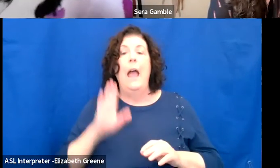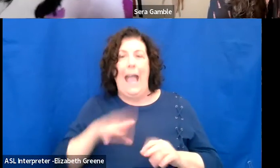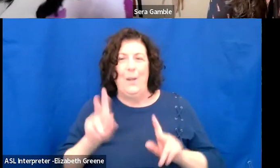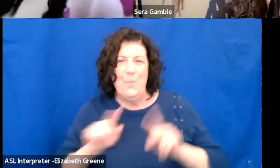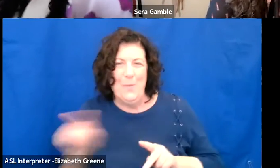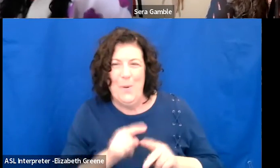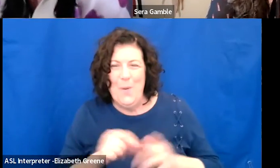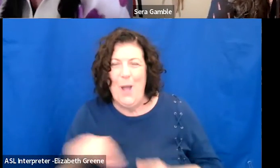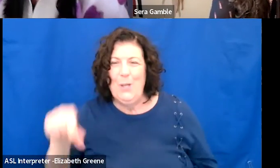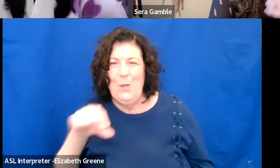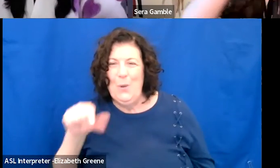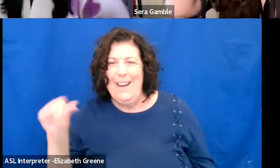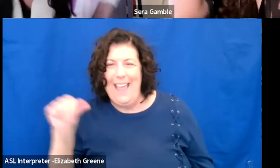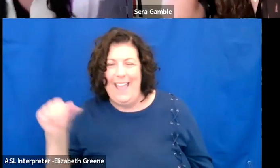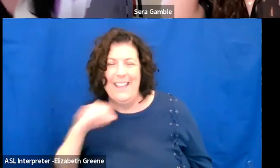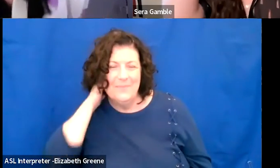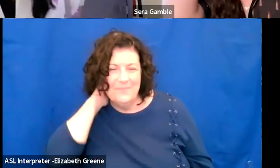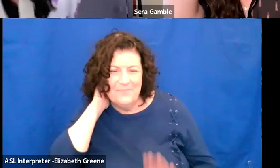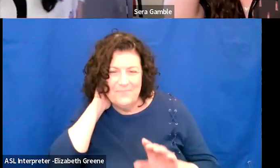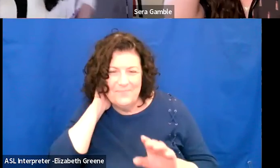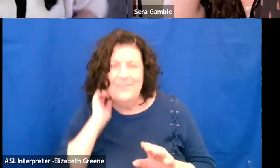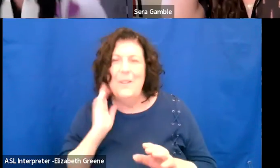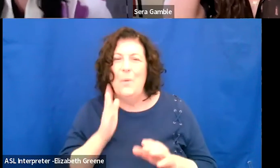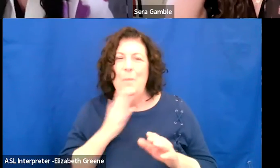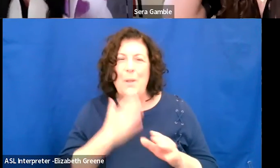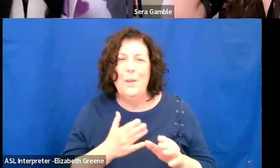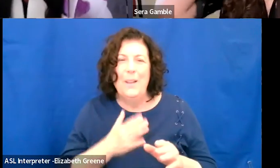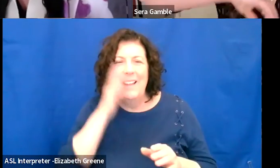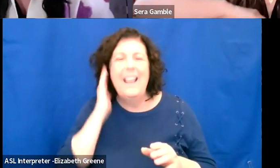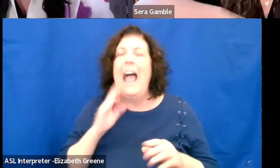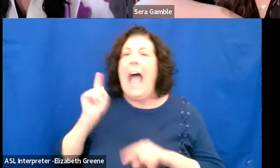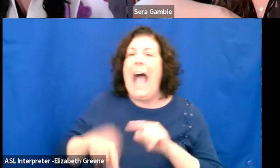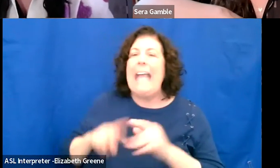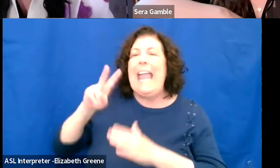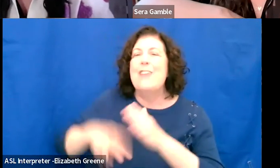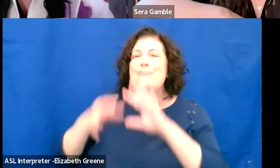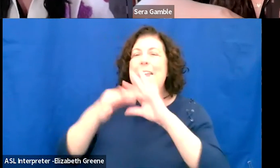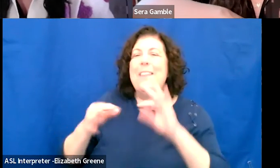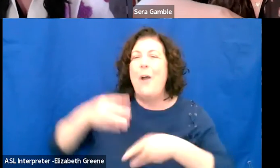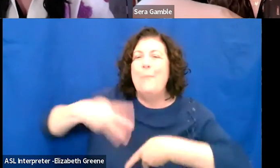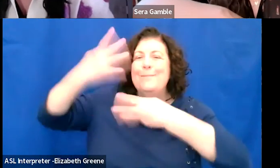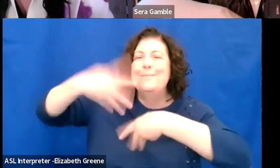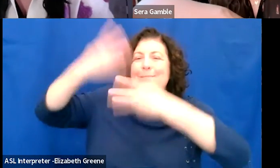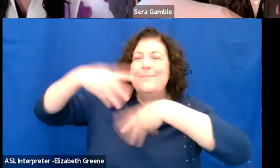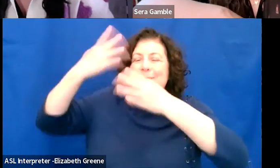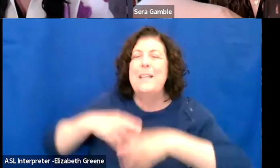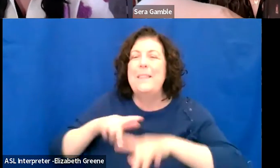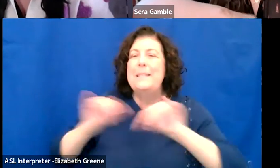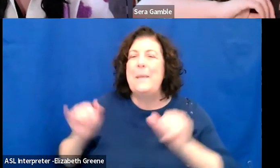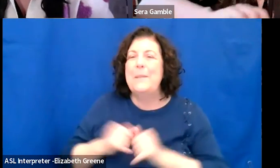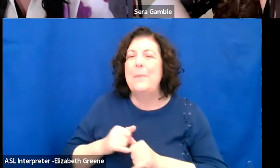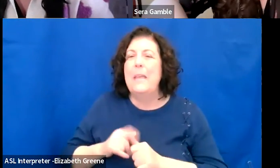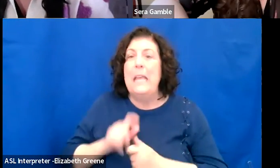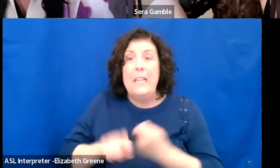I'm sure that would be good too. I've been saying them goodbye, but I can't read them and listen to you at the same time. I know. Is there like a specific